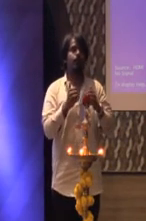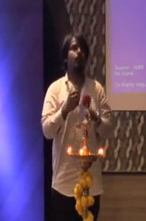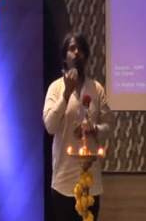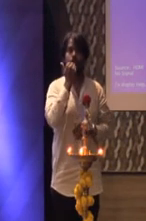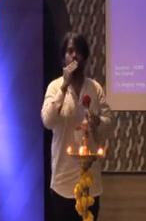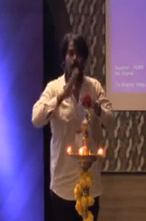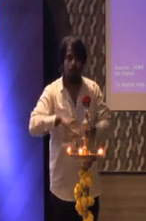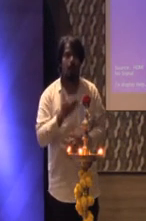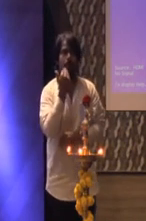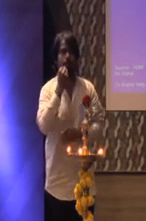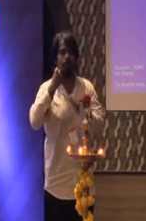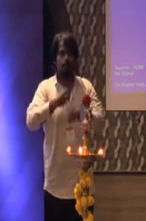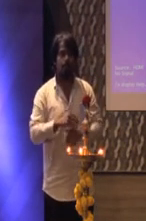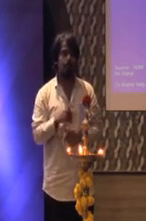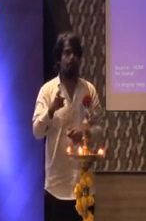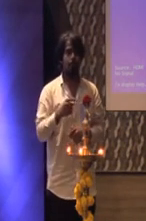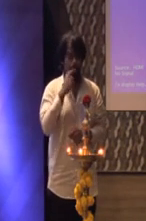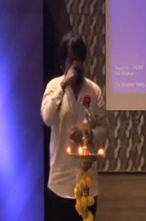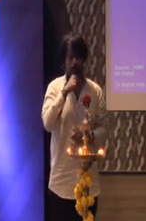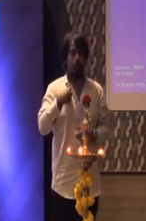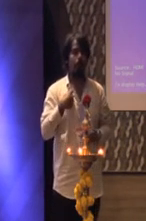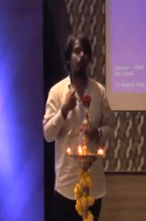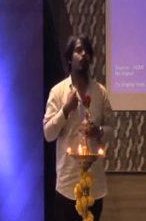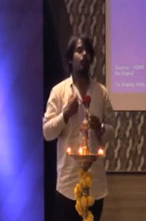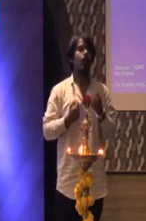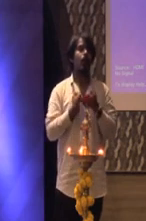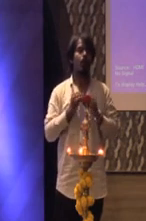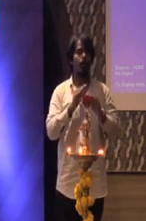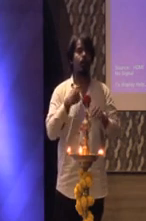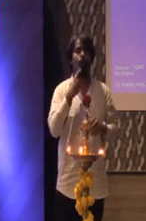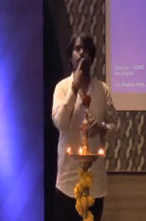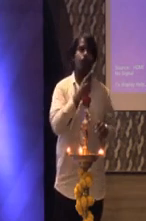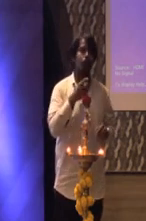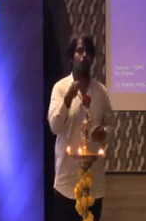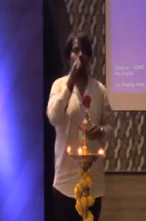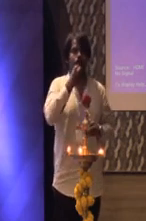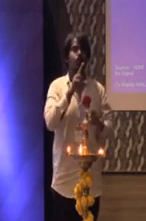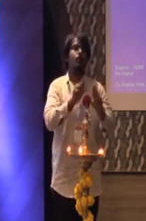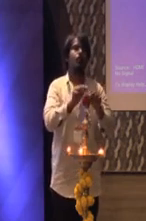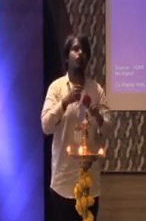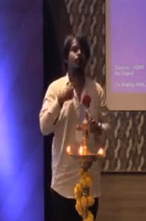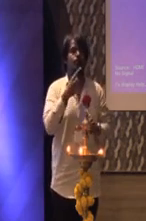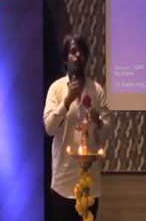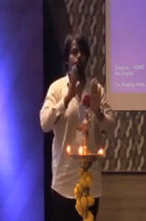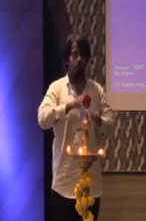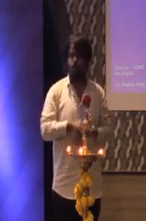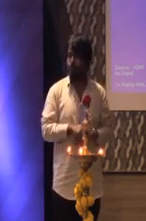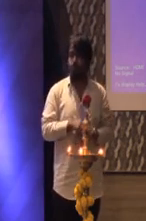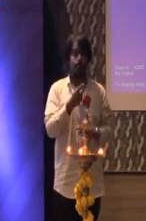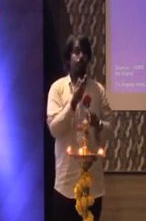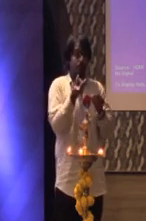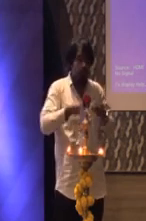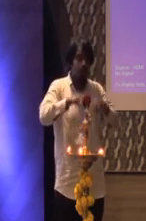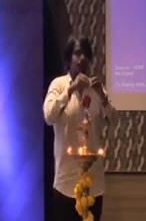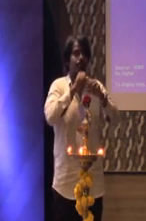so ideally not suggest it yeah short term ke liya apko agar weight loss karna hai toh ho karte hai loog par wadde go bounce back ho